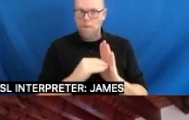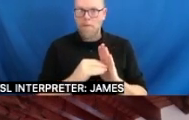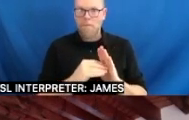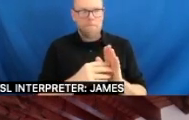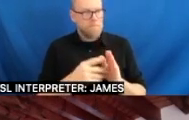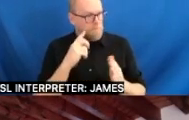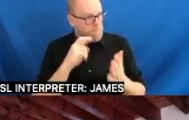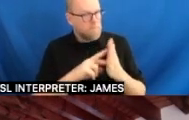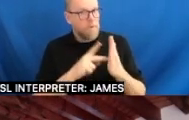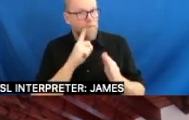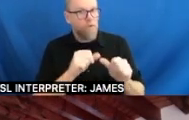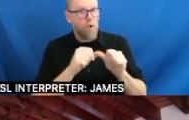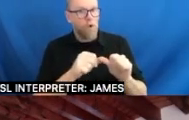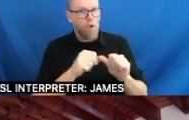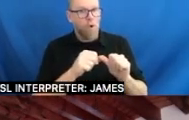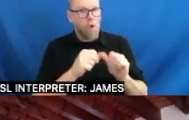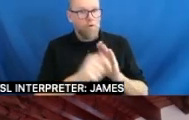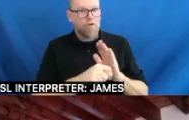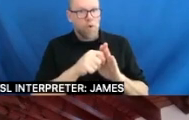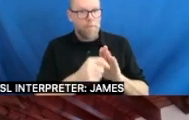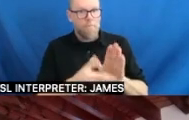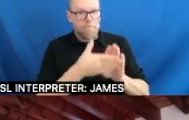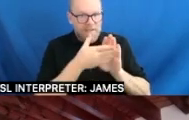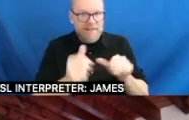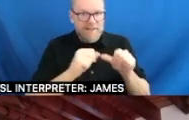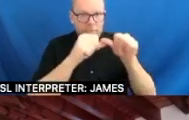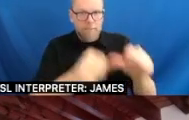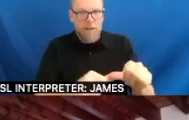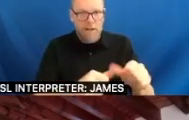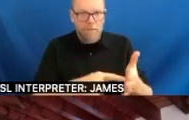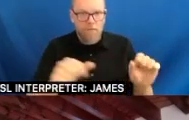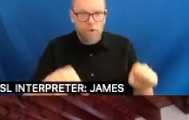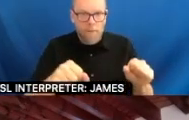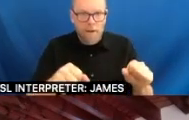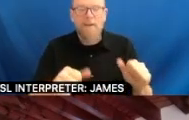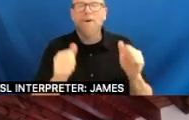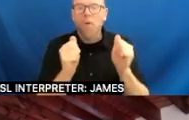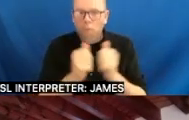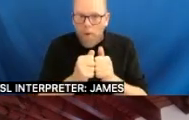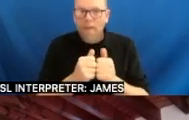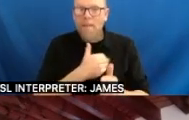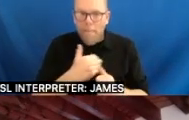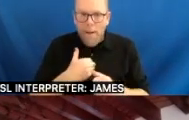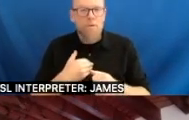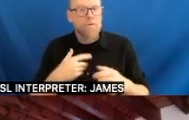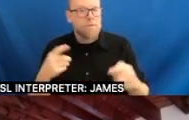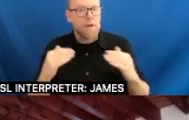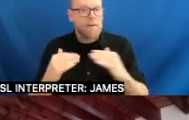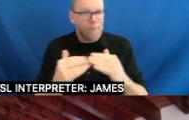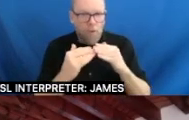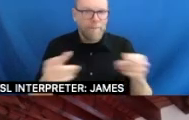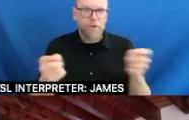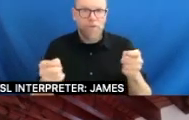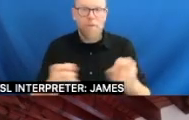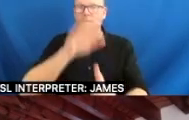long-term stability and affordability under democratic control of its members. So that is